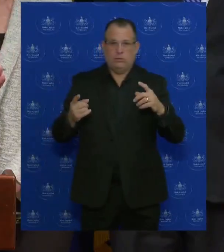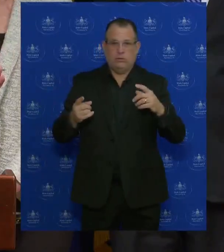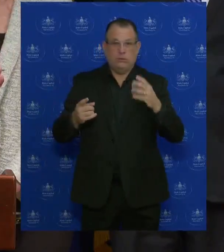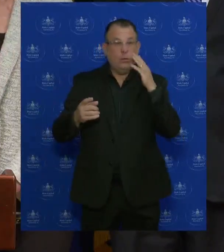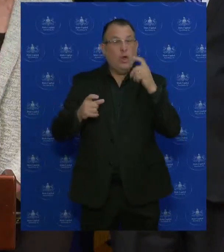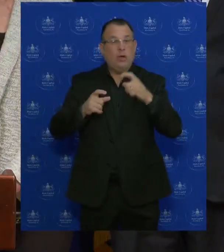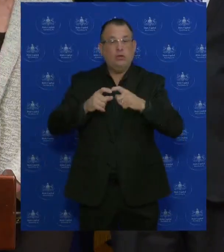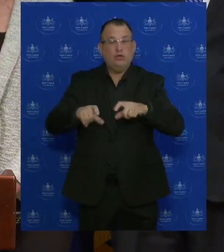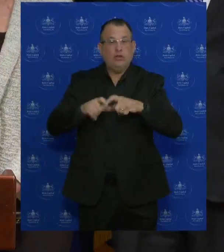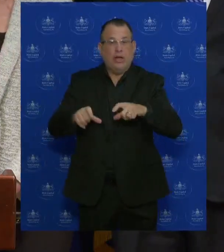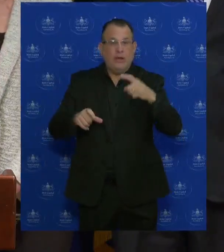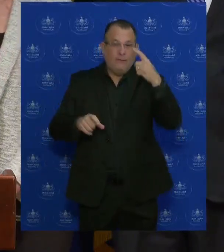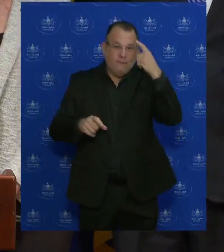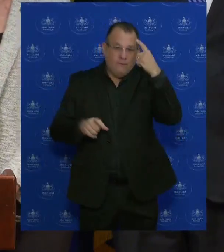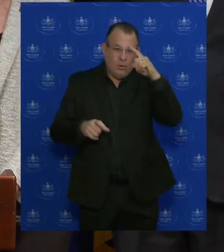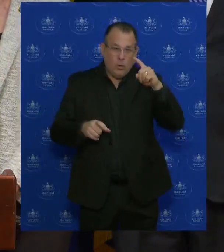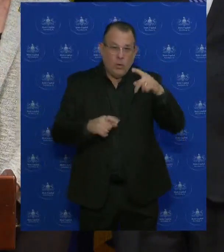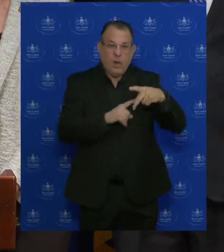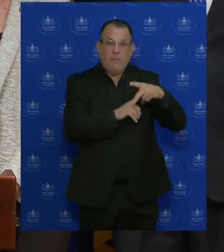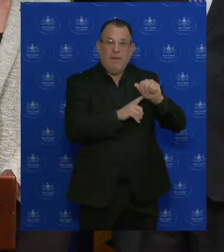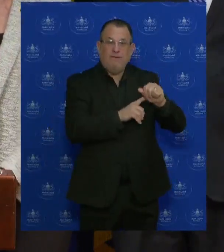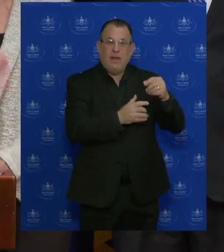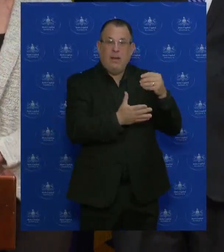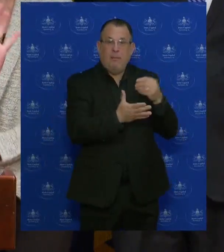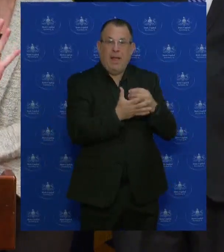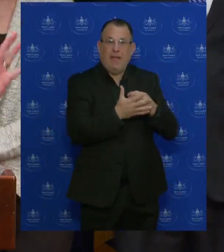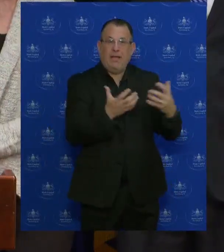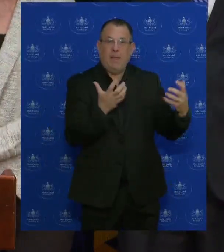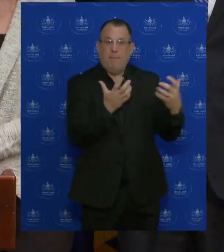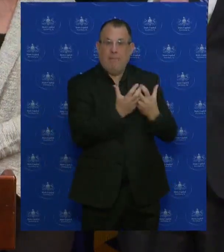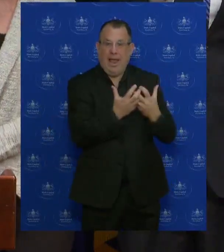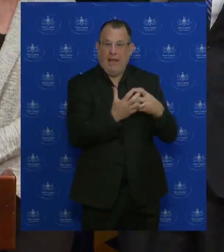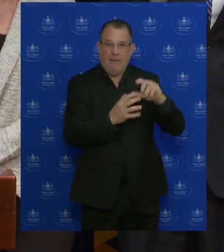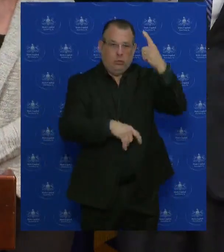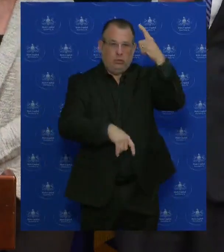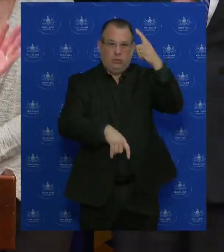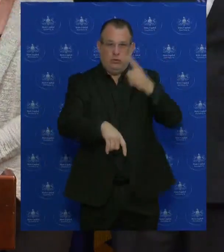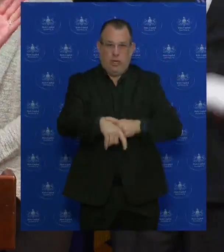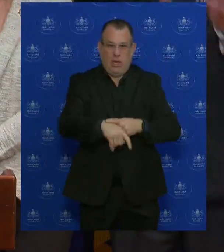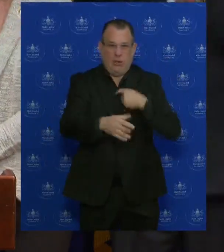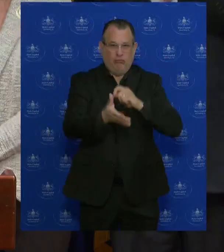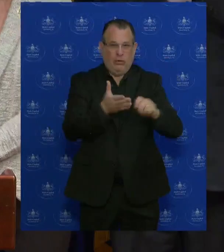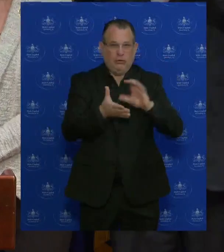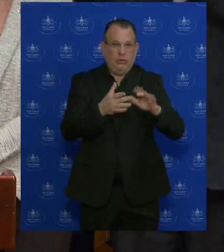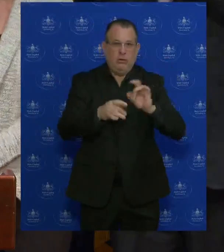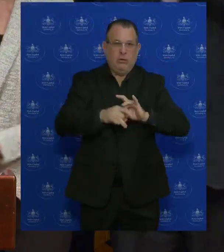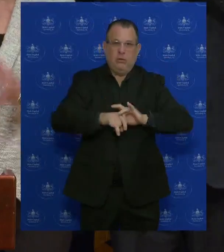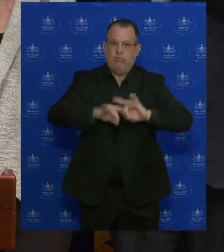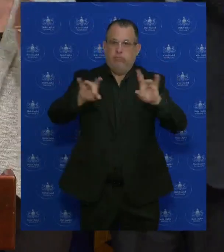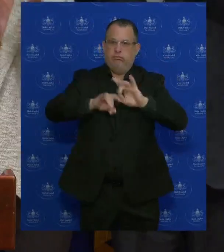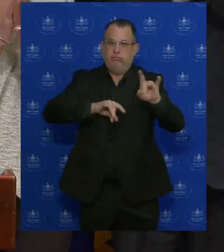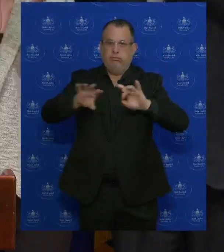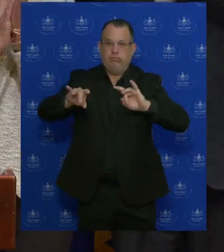in the mail, and they're on their way to the rightful owners. How great is that? Yeah.